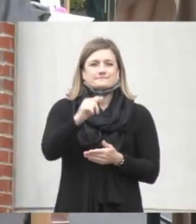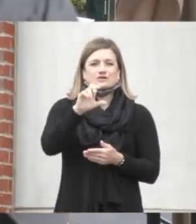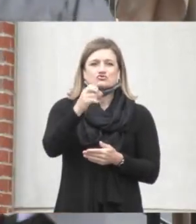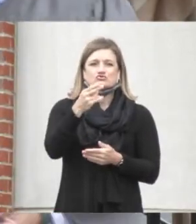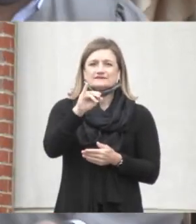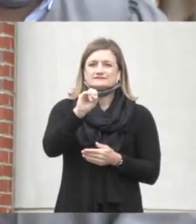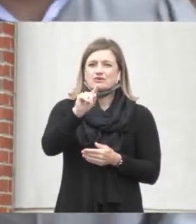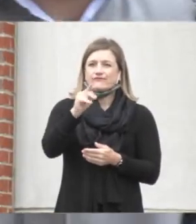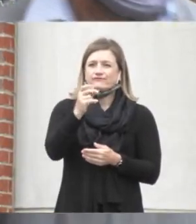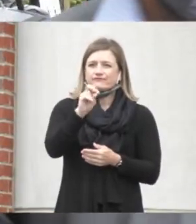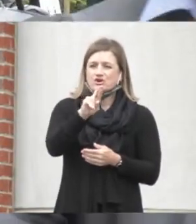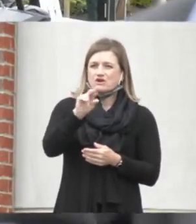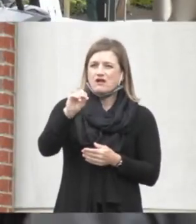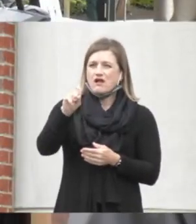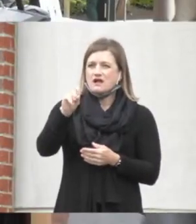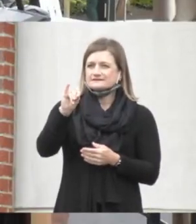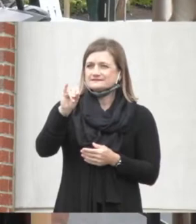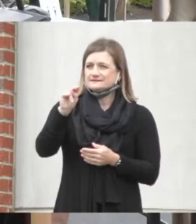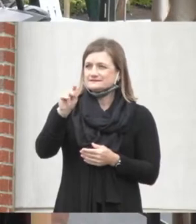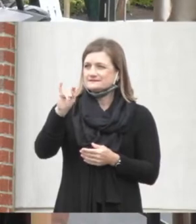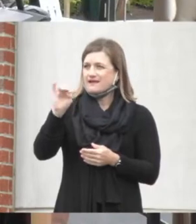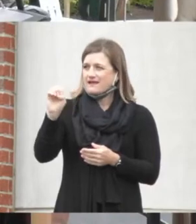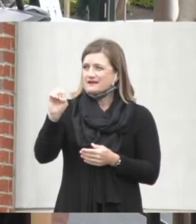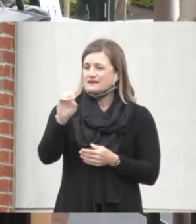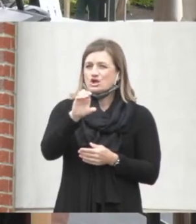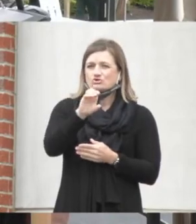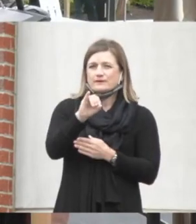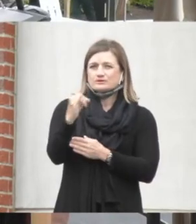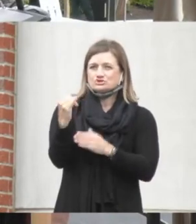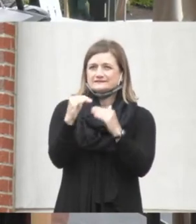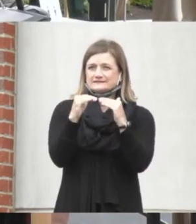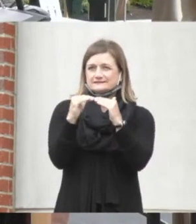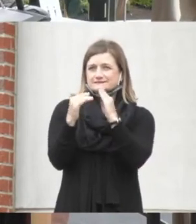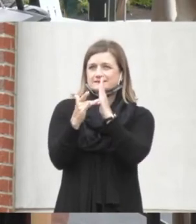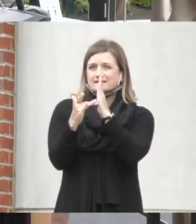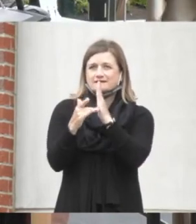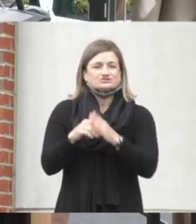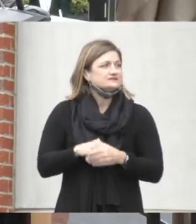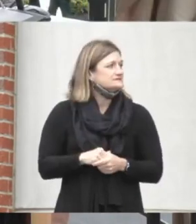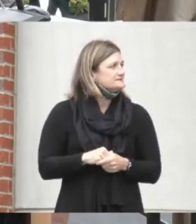Christopher Oxentine, criminal justice technology.